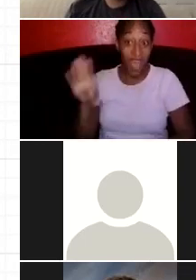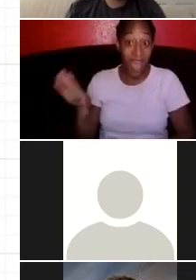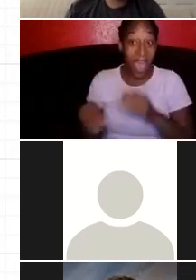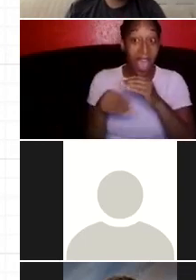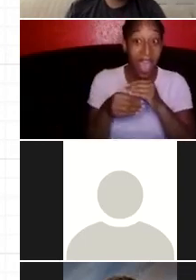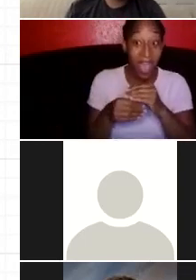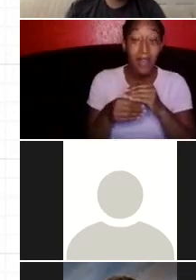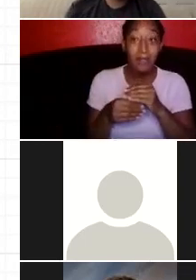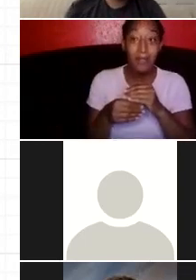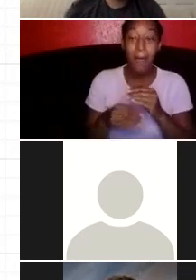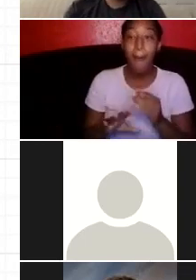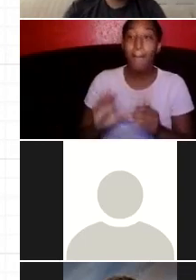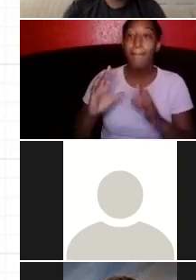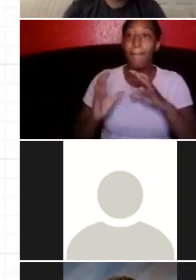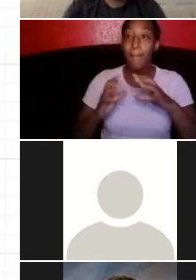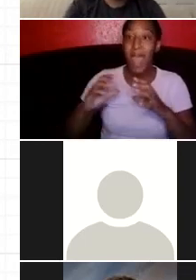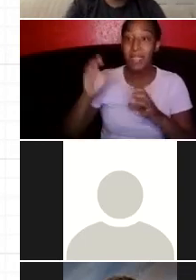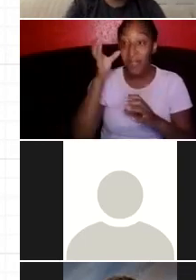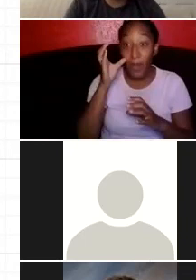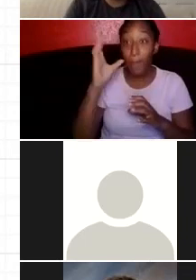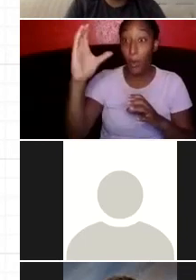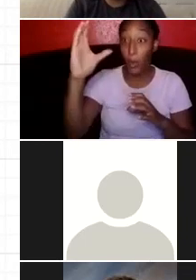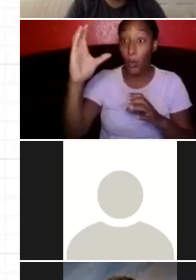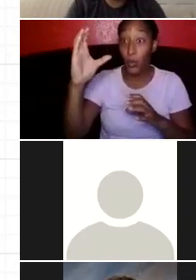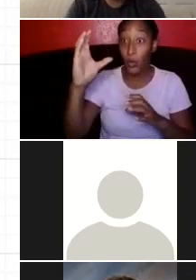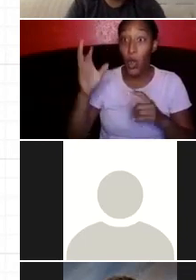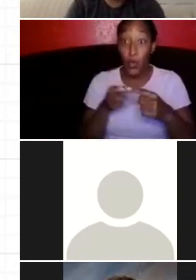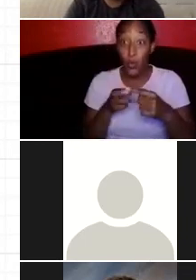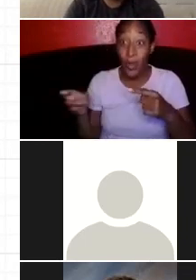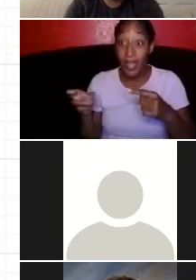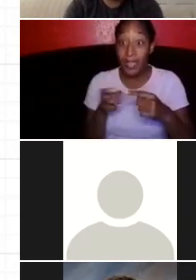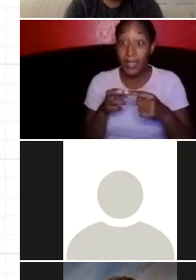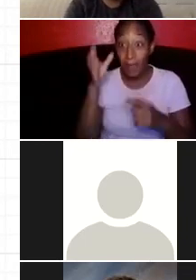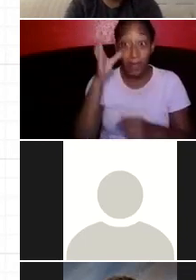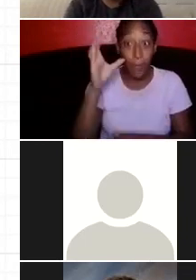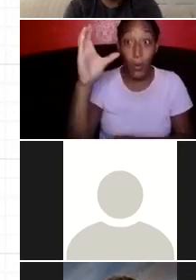moon or whatever other planet I want to know about, right?